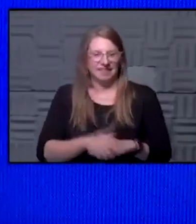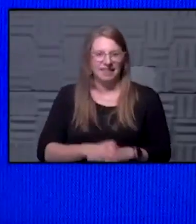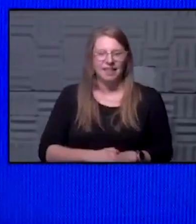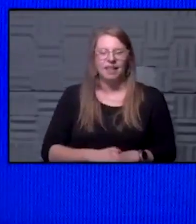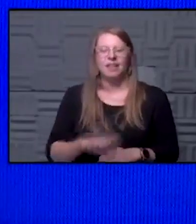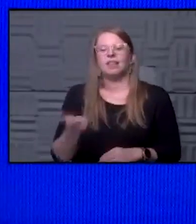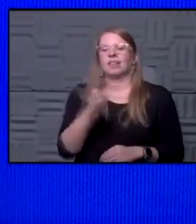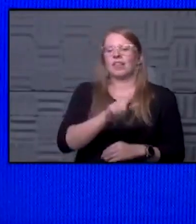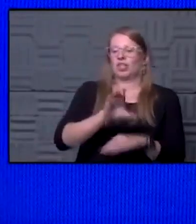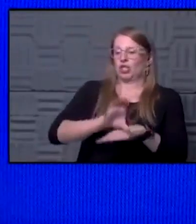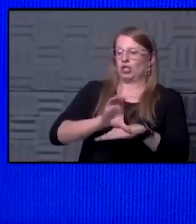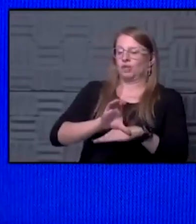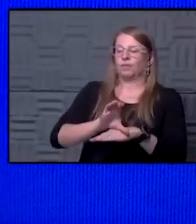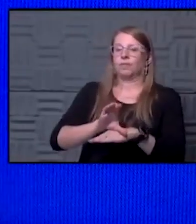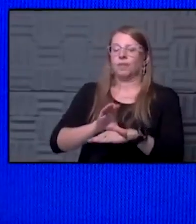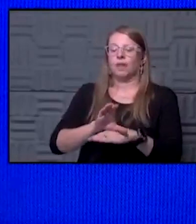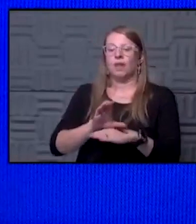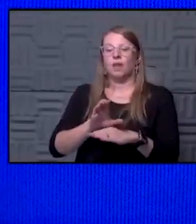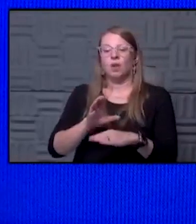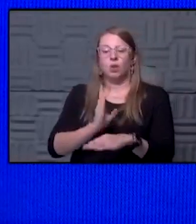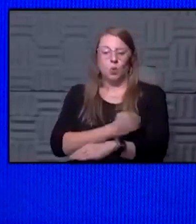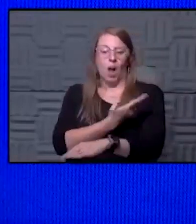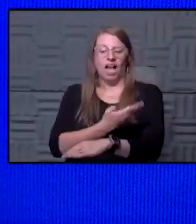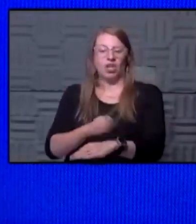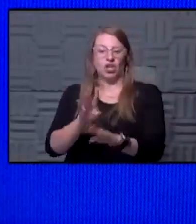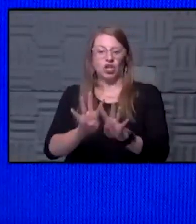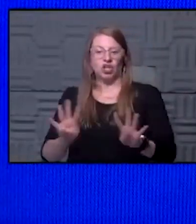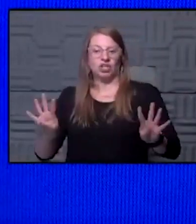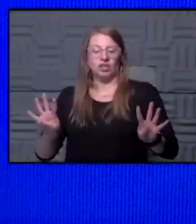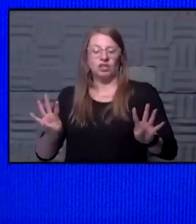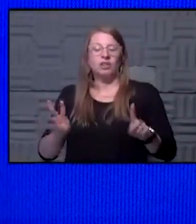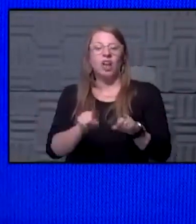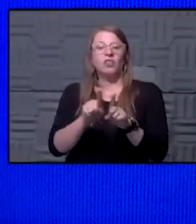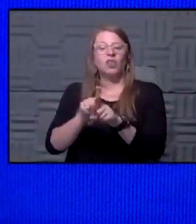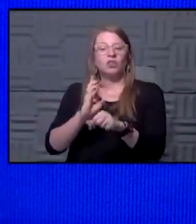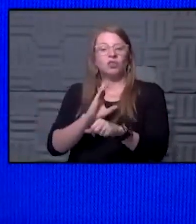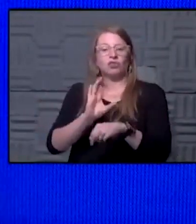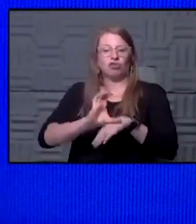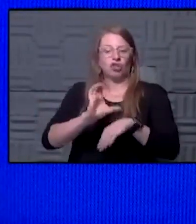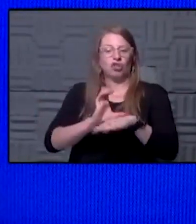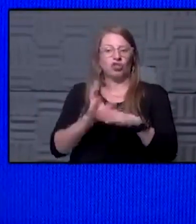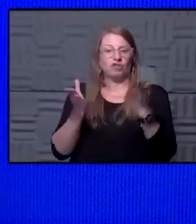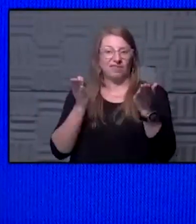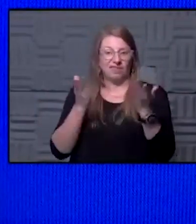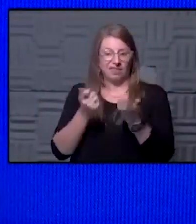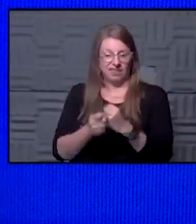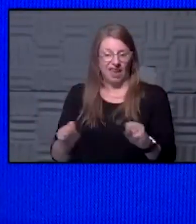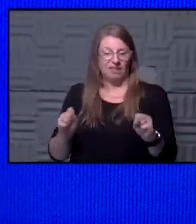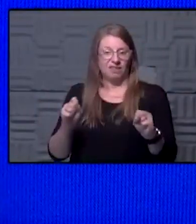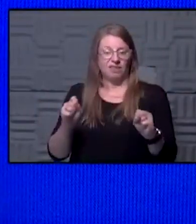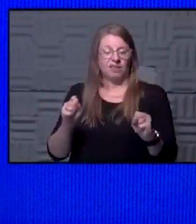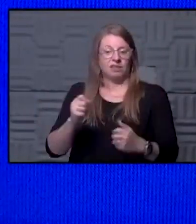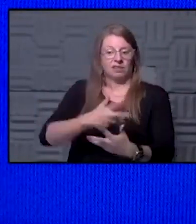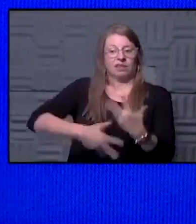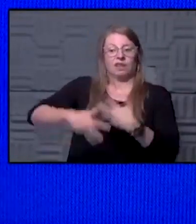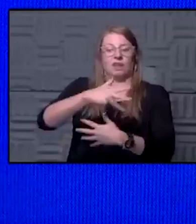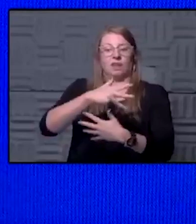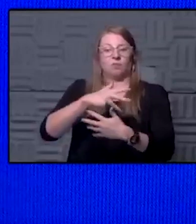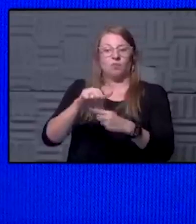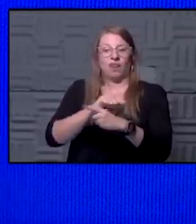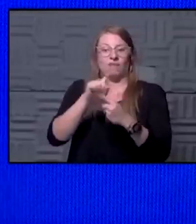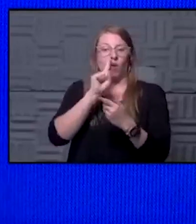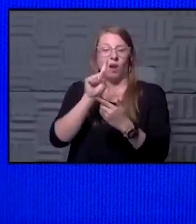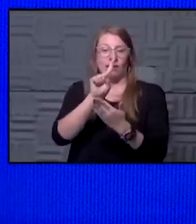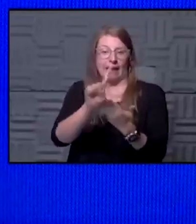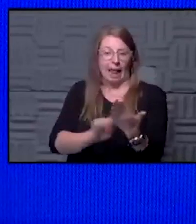right, so back to church. So thoughts about choirs in church services. Oh, choirs at church services. Is it safe to get together and practice for about an hour or